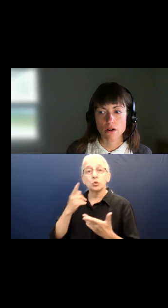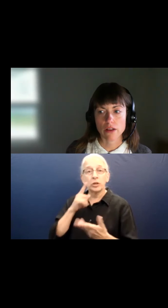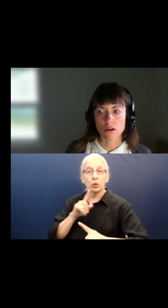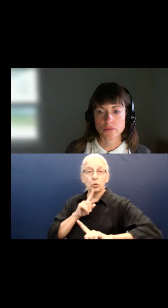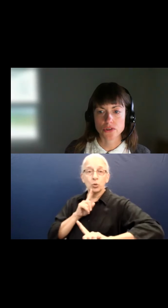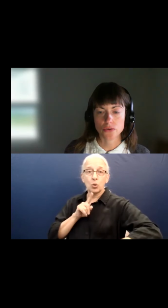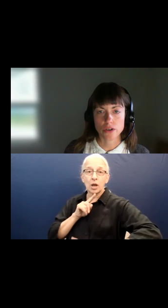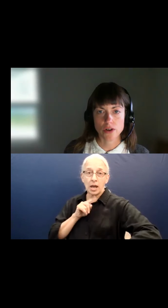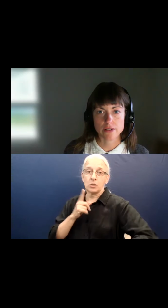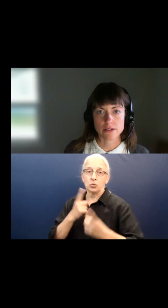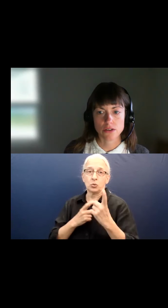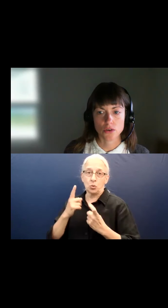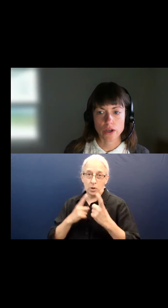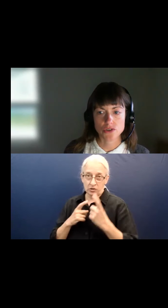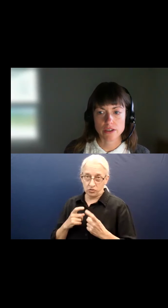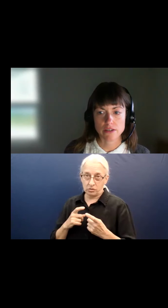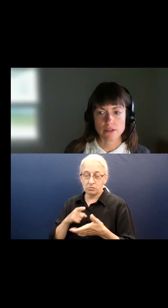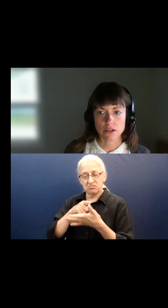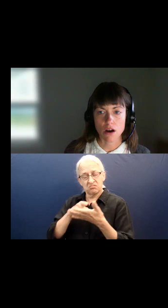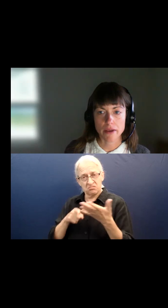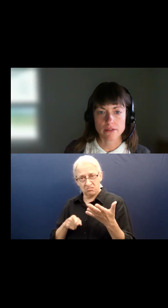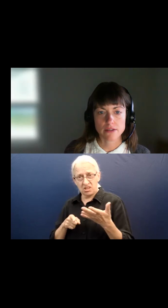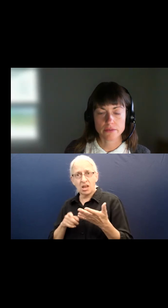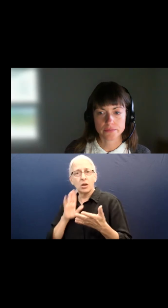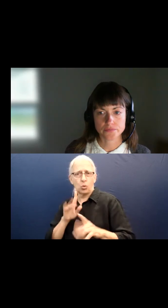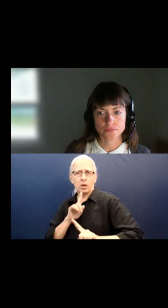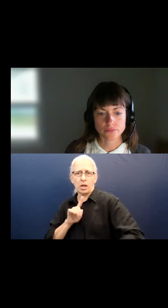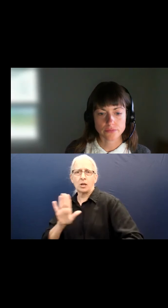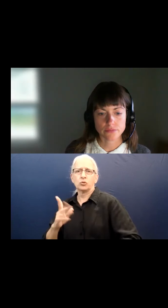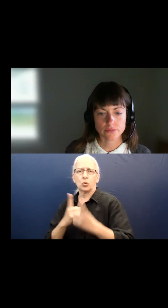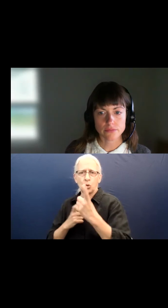They will help to address your questions and comments.